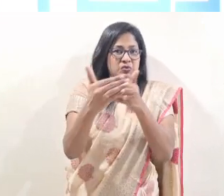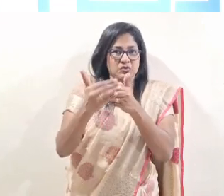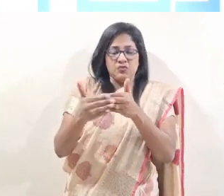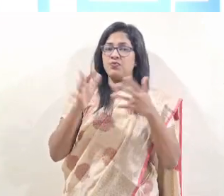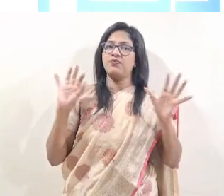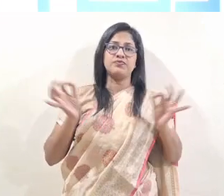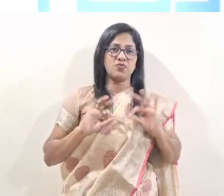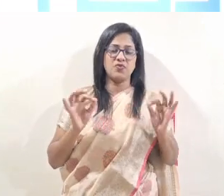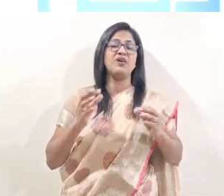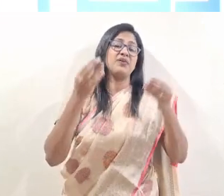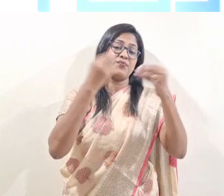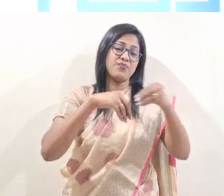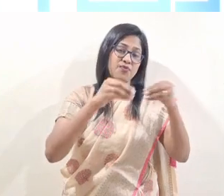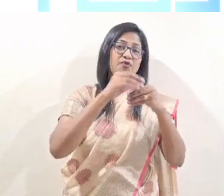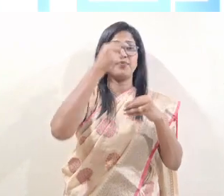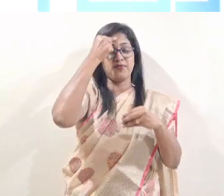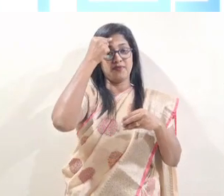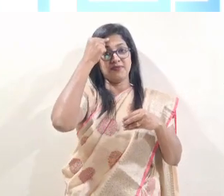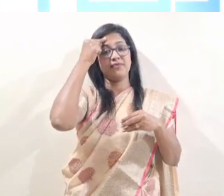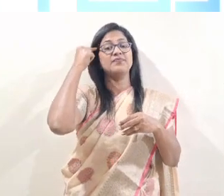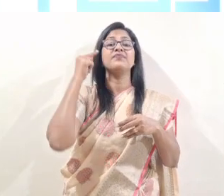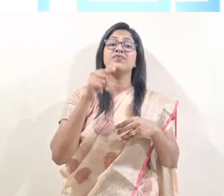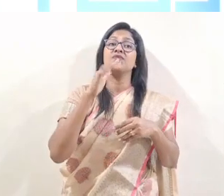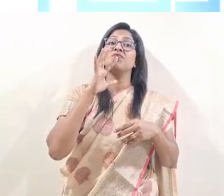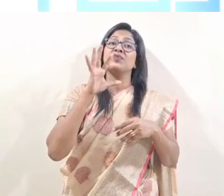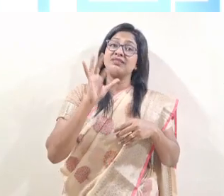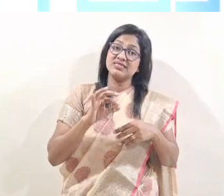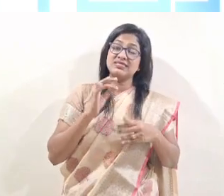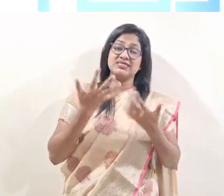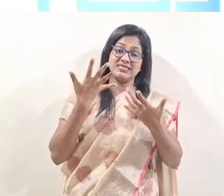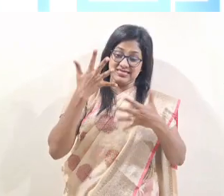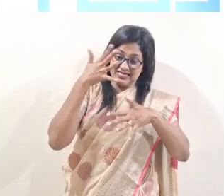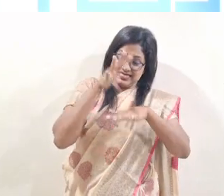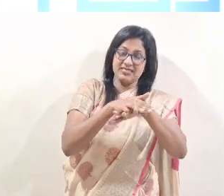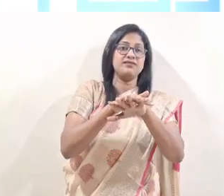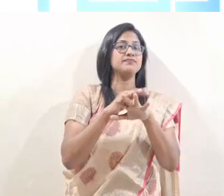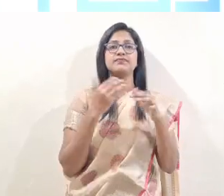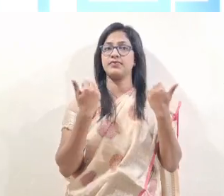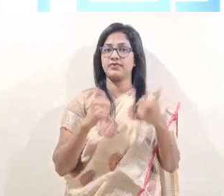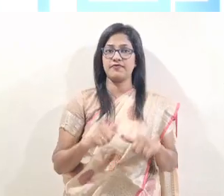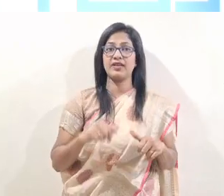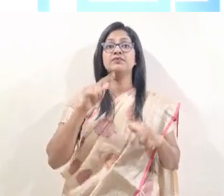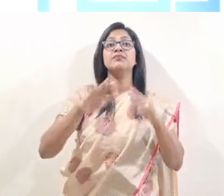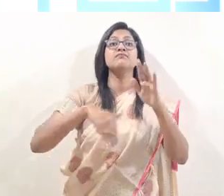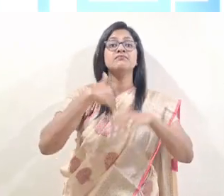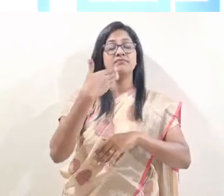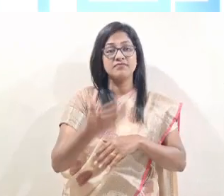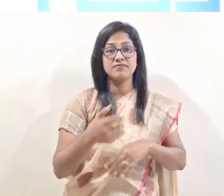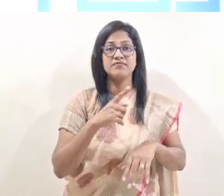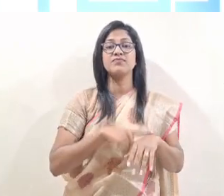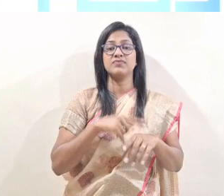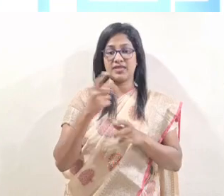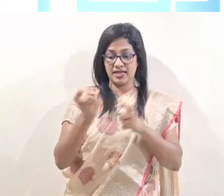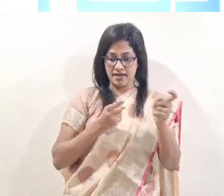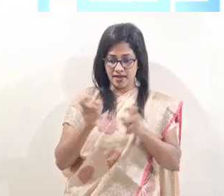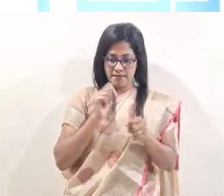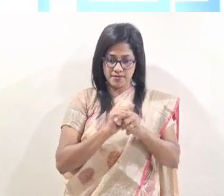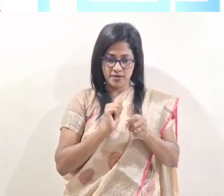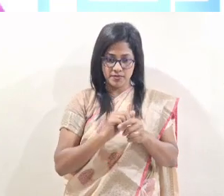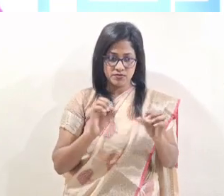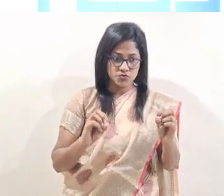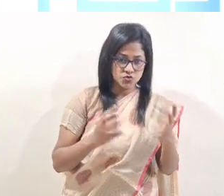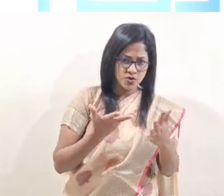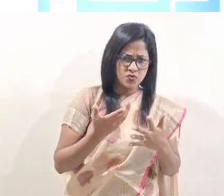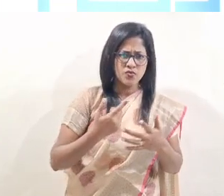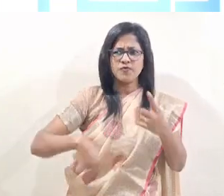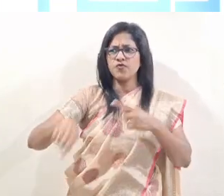some other issues. So we couldn't really integrate it at that stage. But then later on, when the operation started, we realized